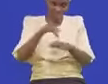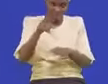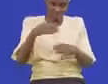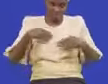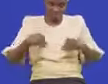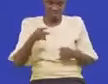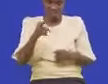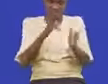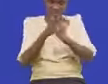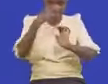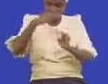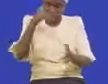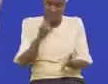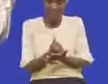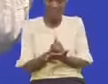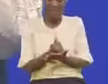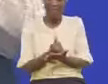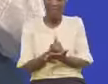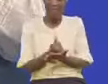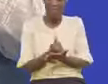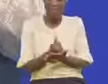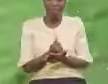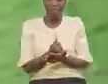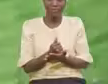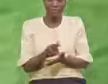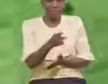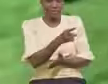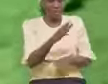Azon la kasintio elo ayo do.